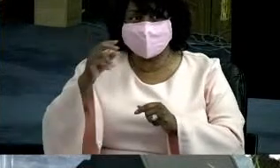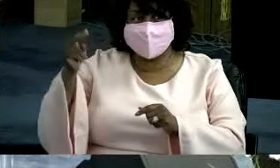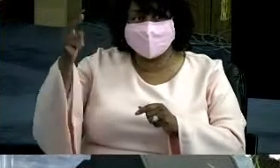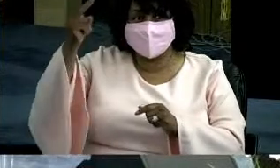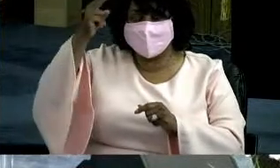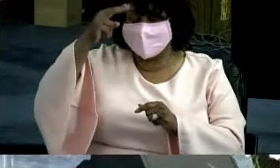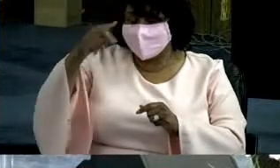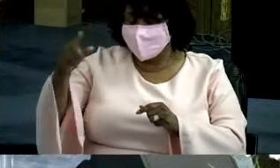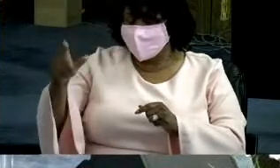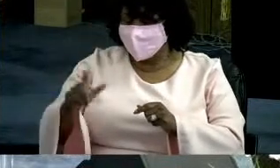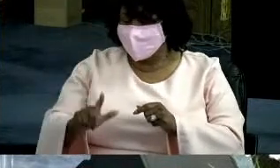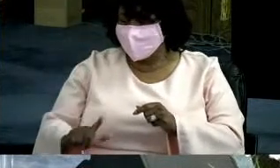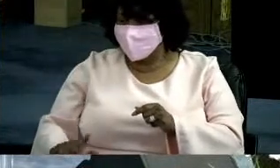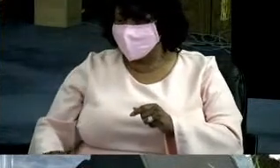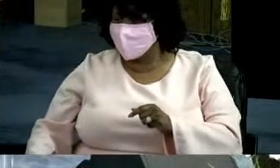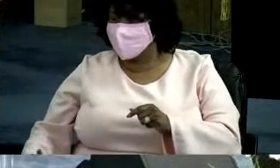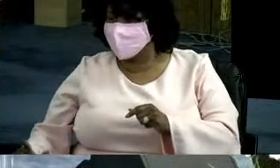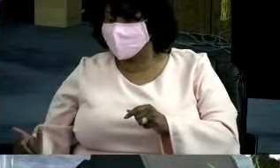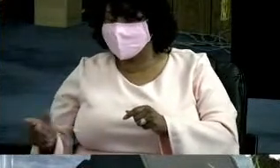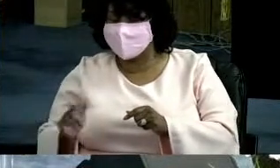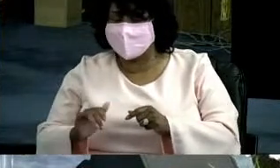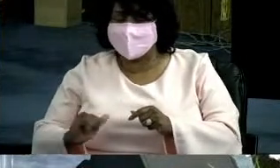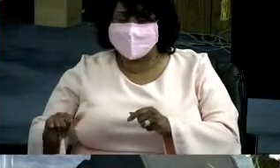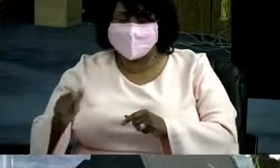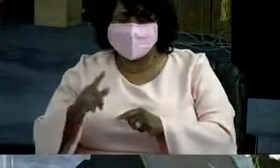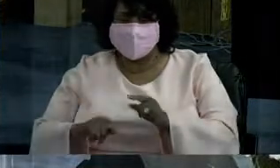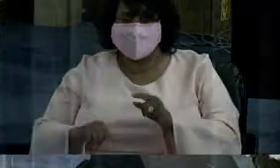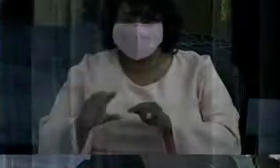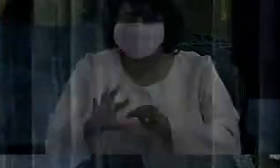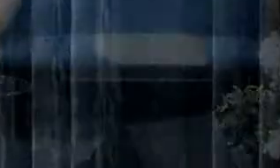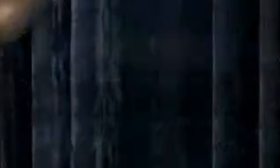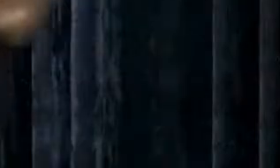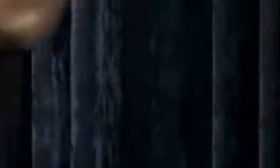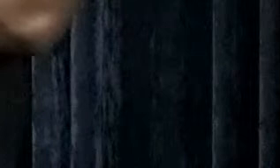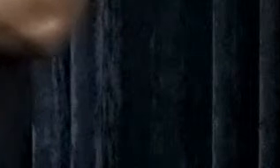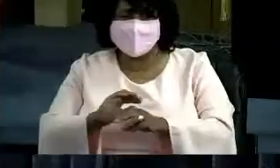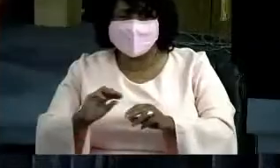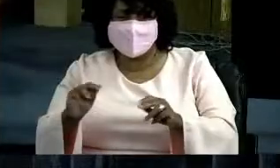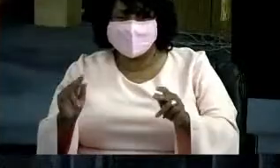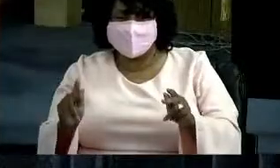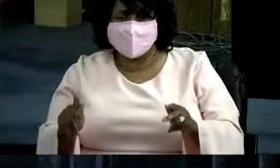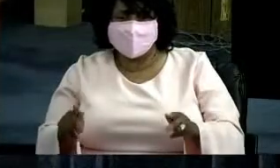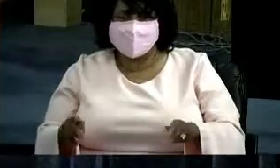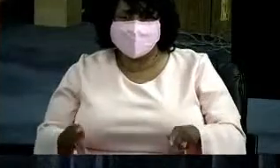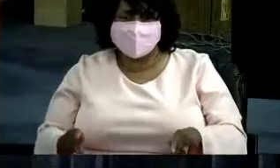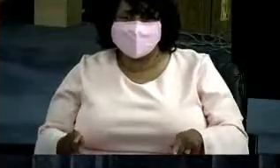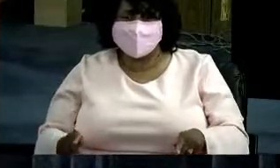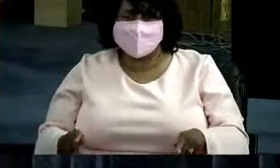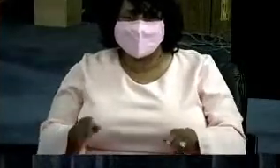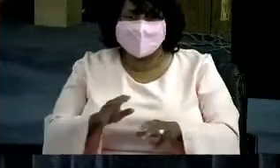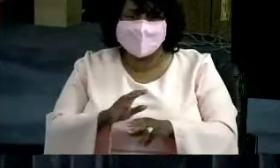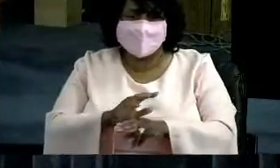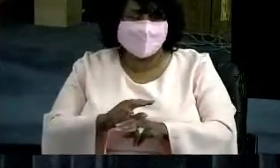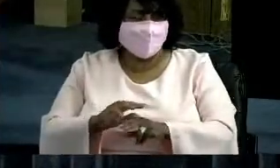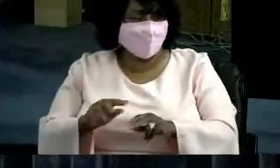looked high and low, still couldn't find nobody.